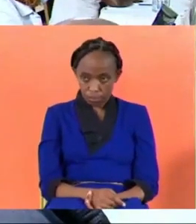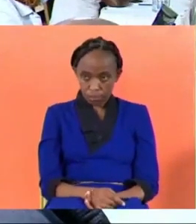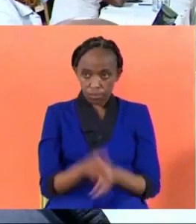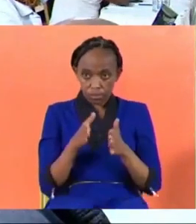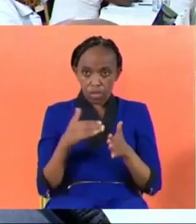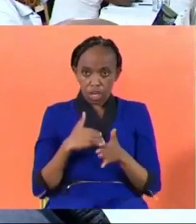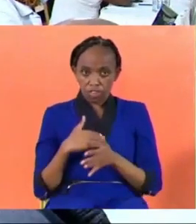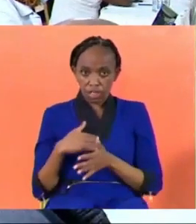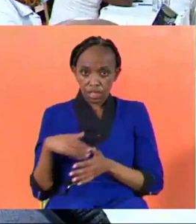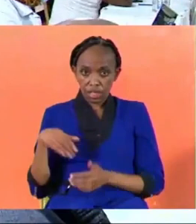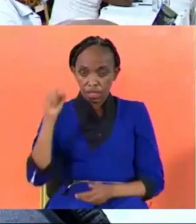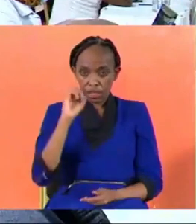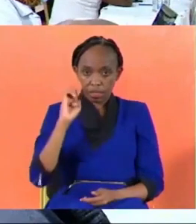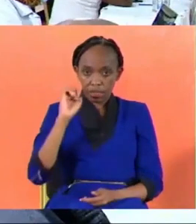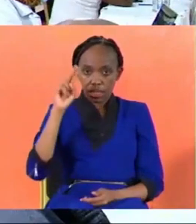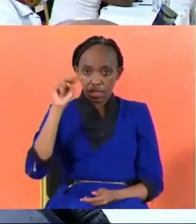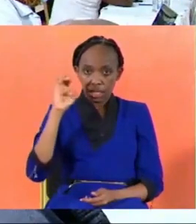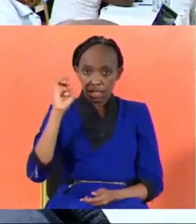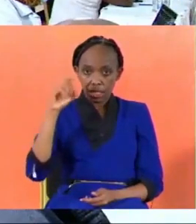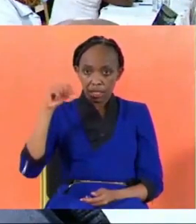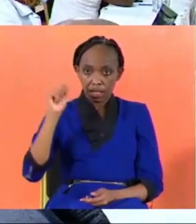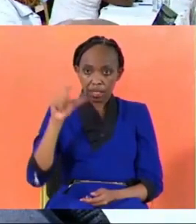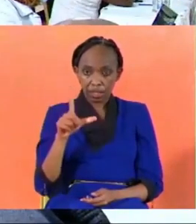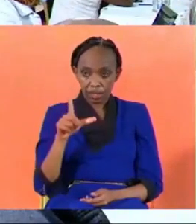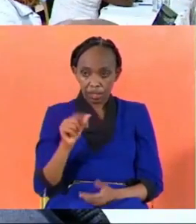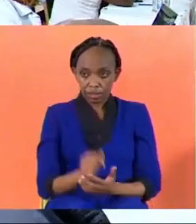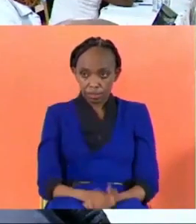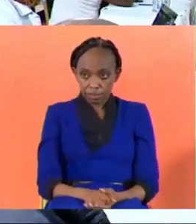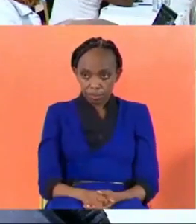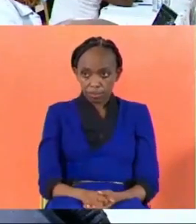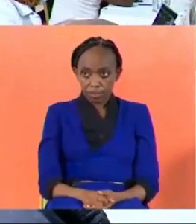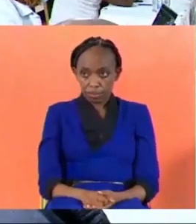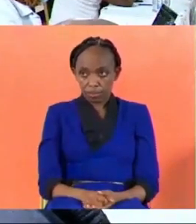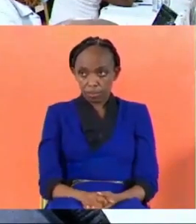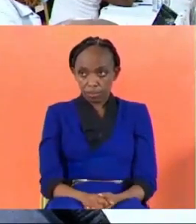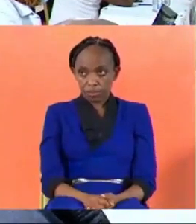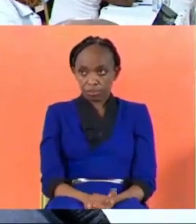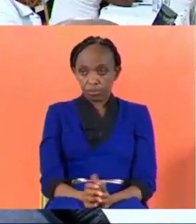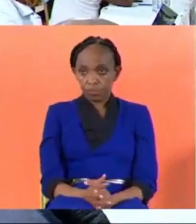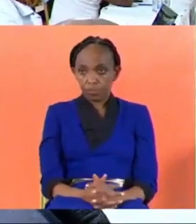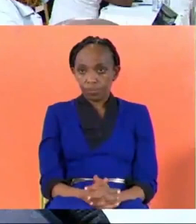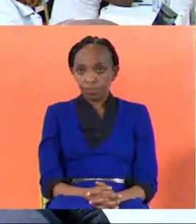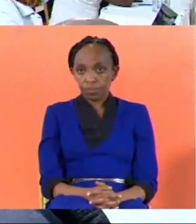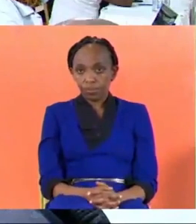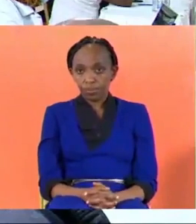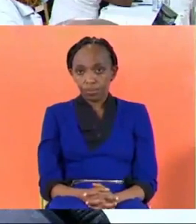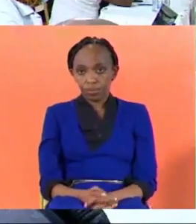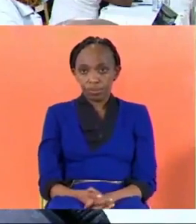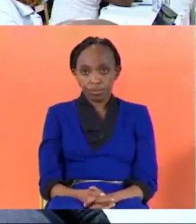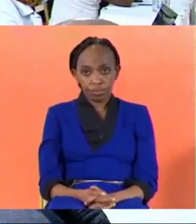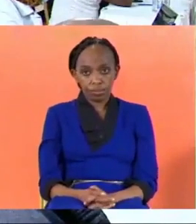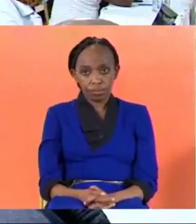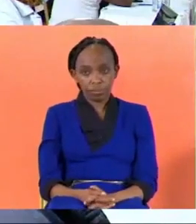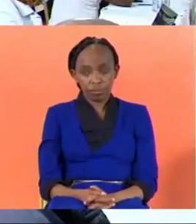Senegal, Abdou Dio, I'm not sure I know how to read this name. As we